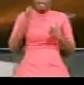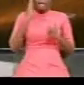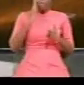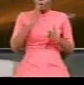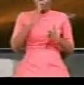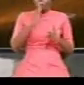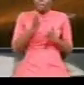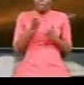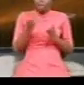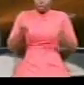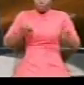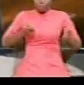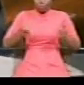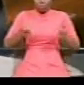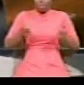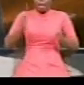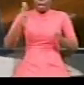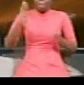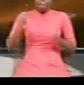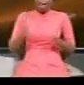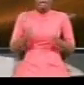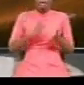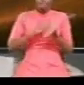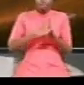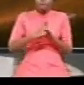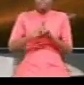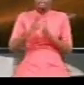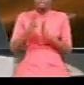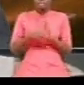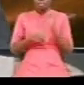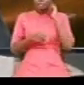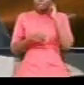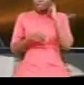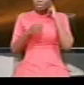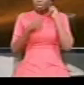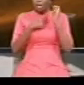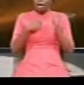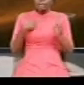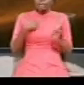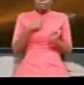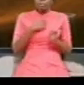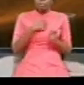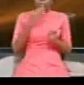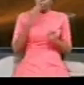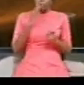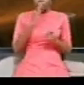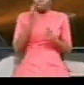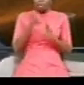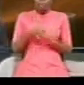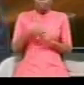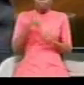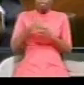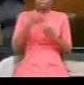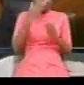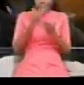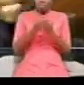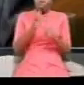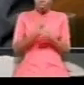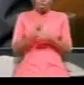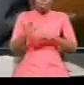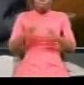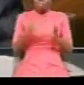be governed by righteousness. And we will be involved in good works, doing